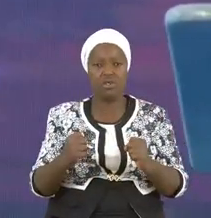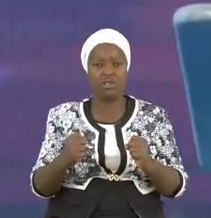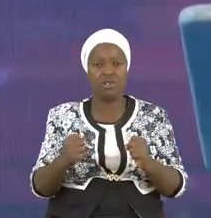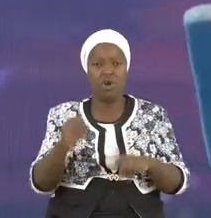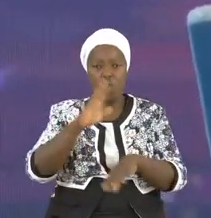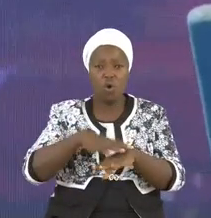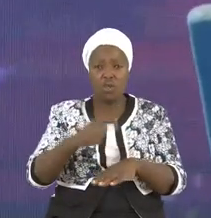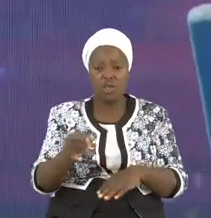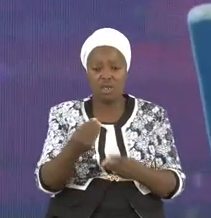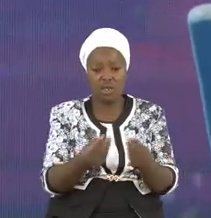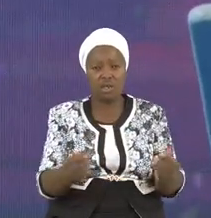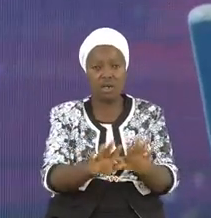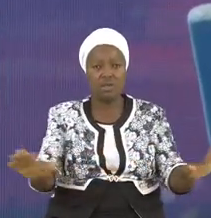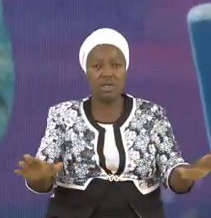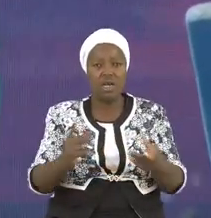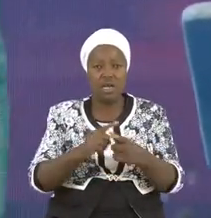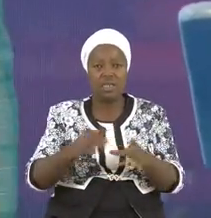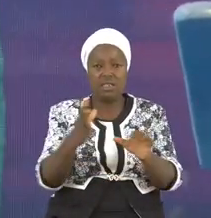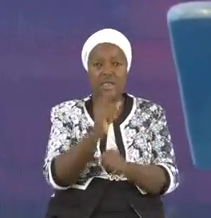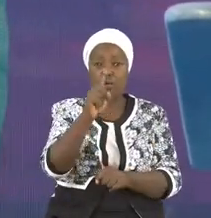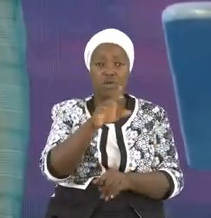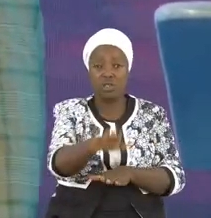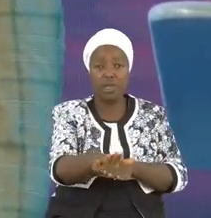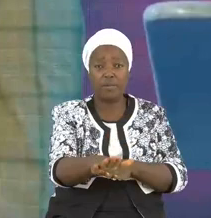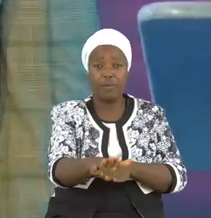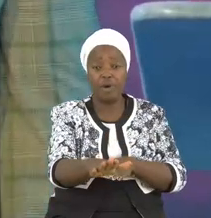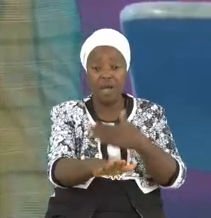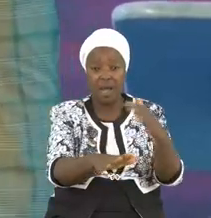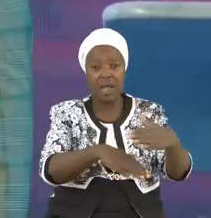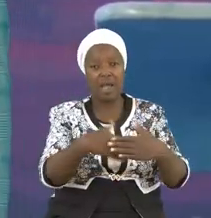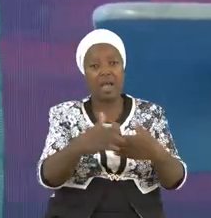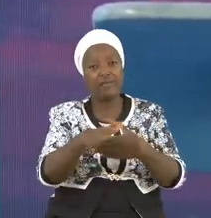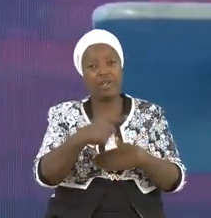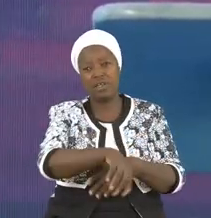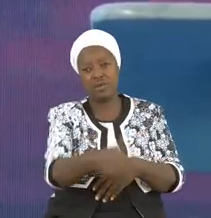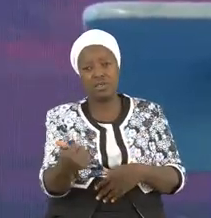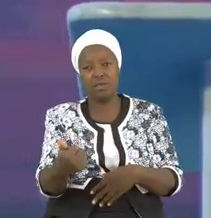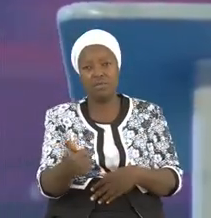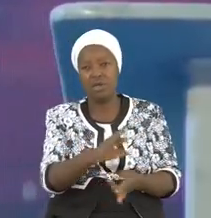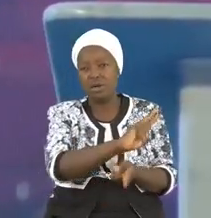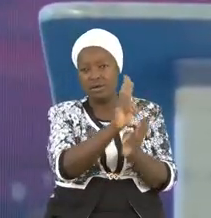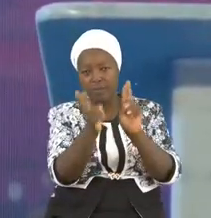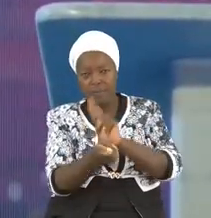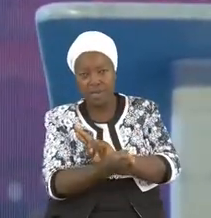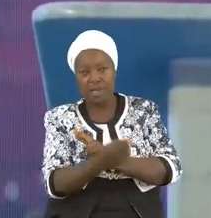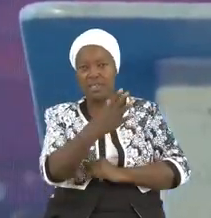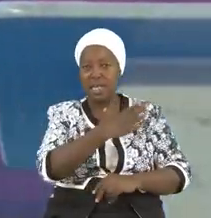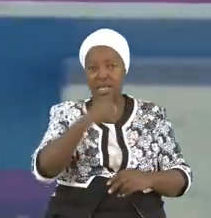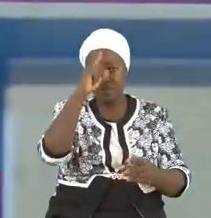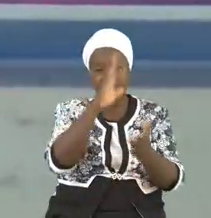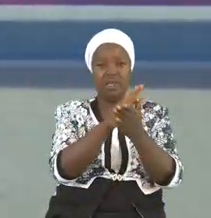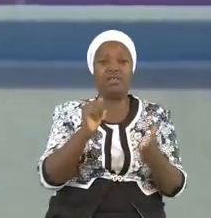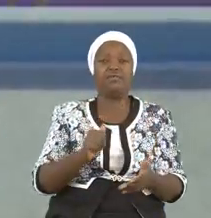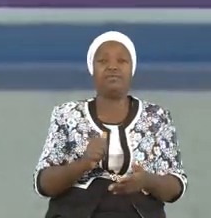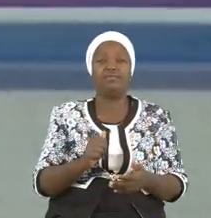and then take one step after the other. Repent and believe. There's